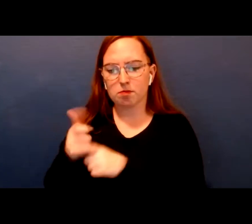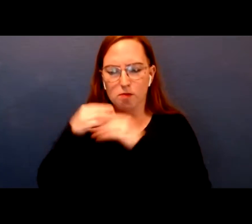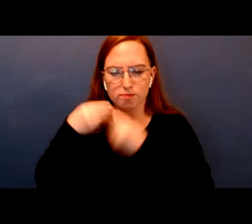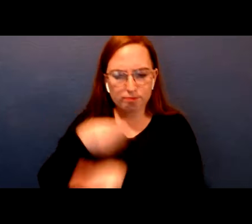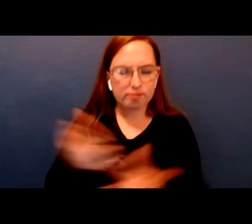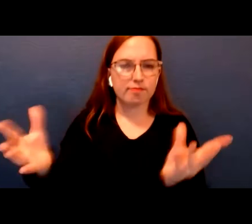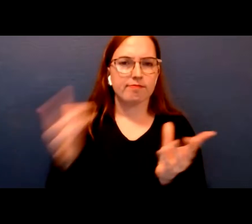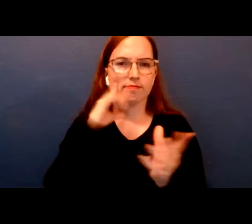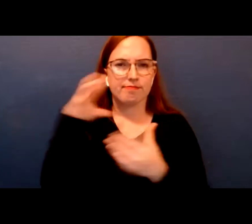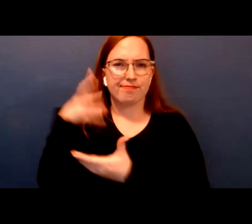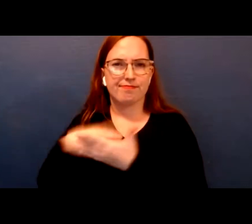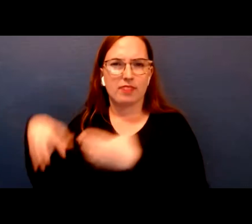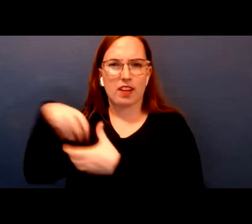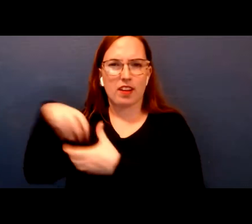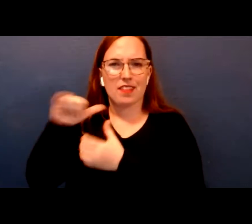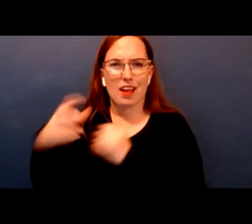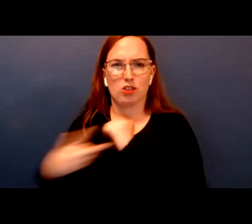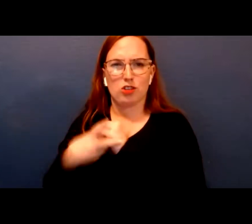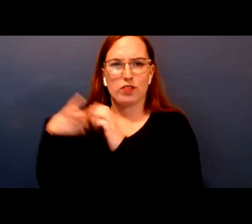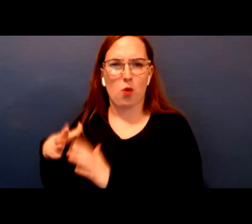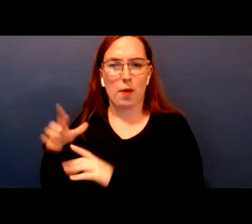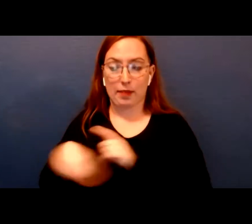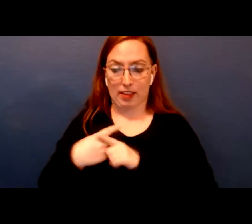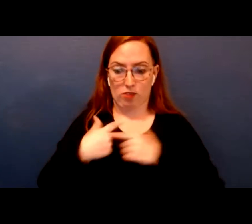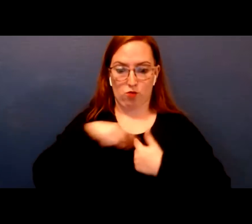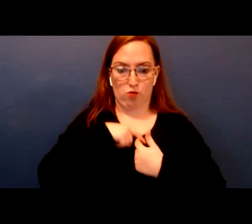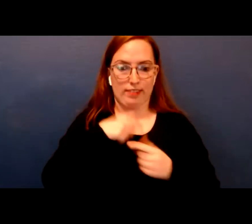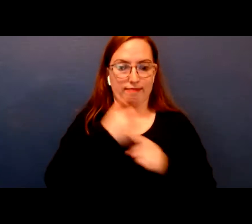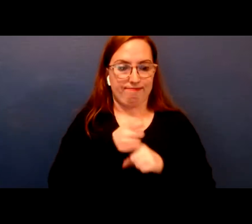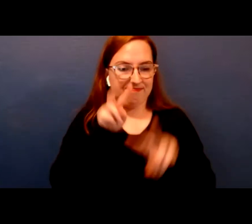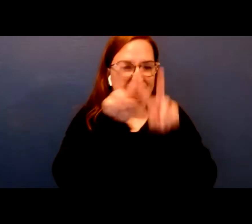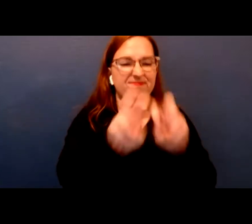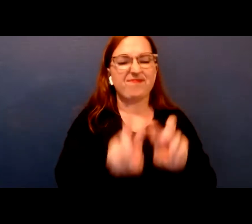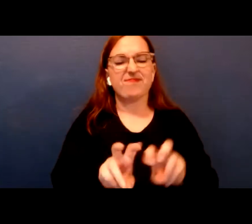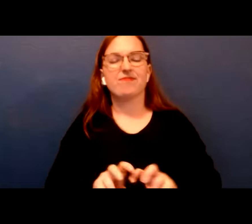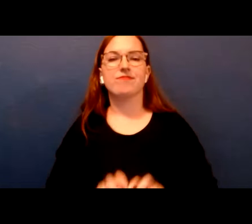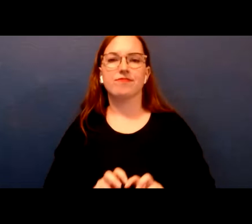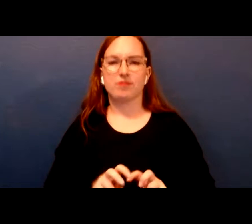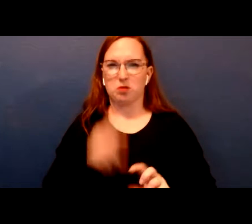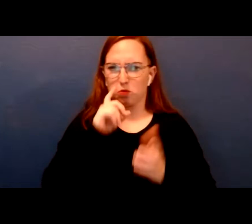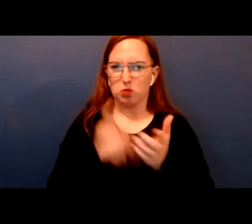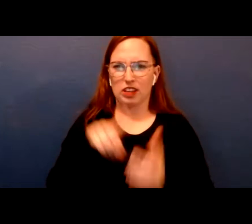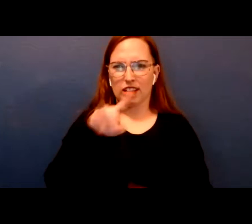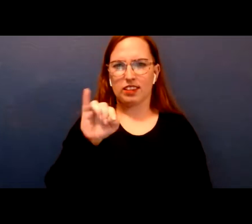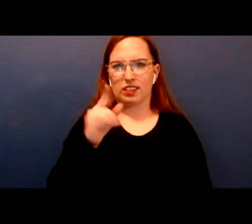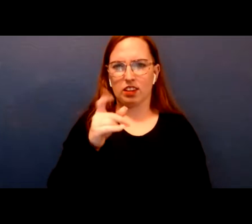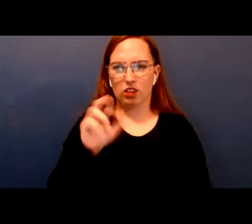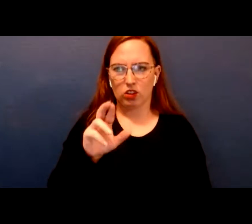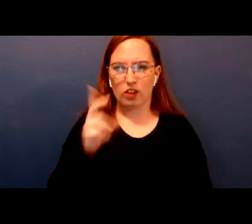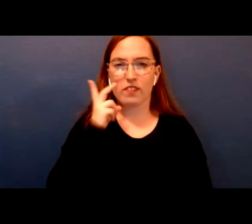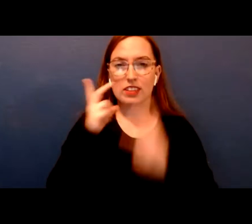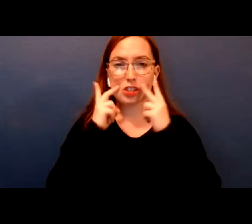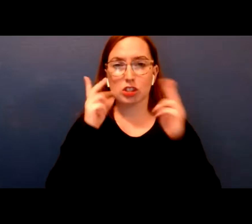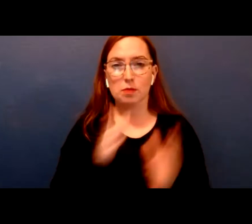plan itself, we did a site assessment, which you can see on the Zilker vision plan